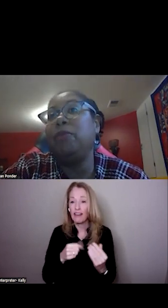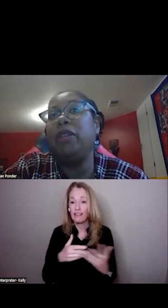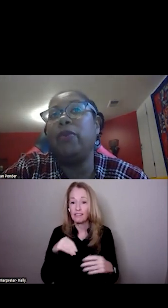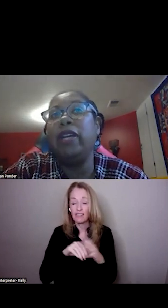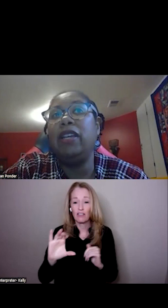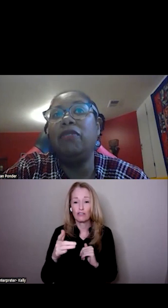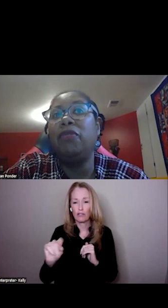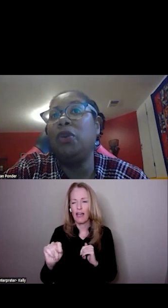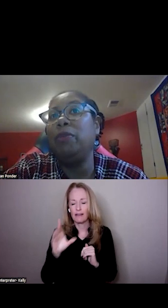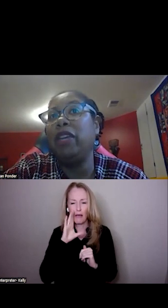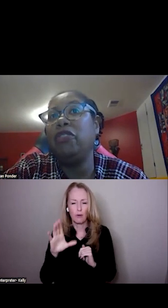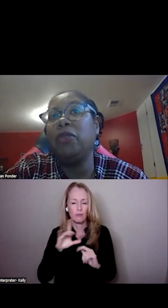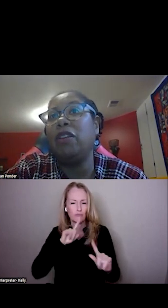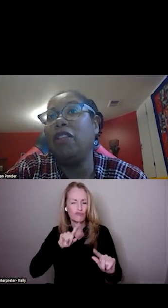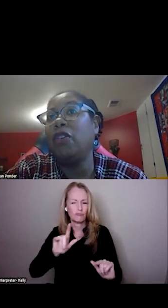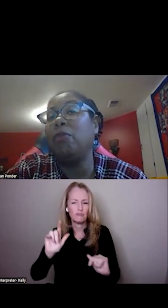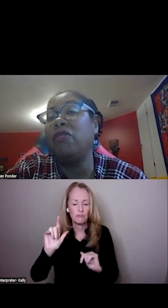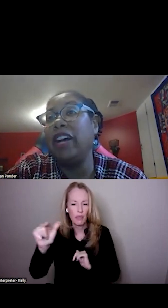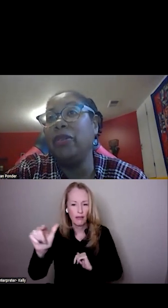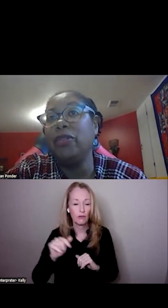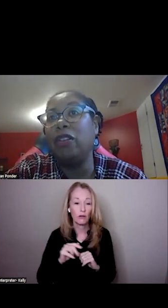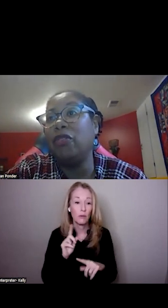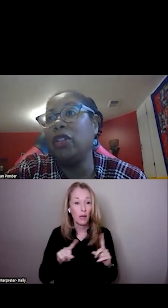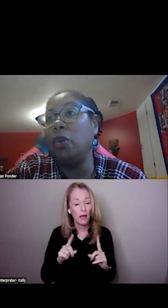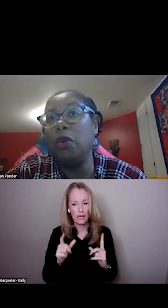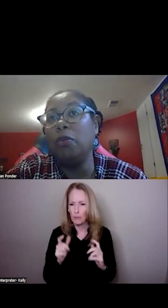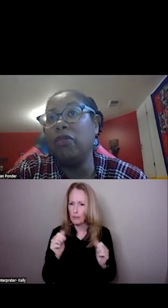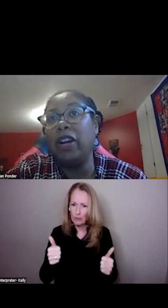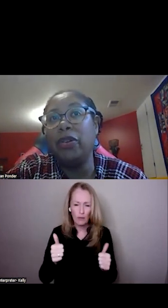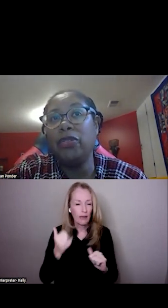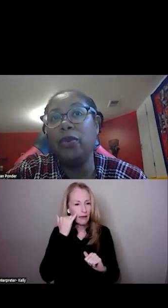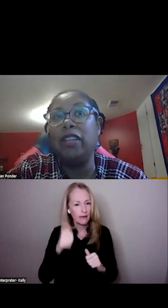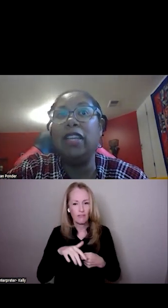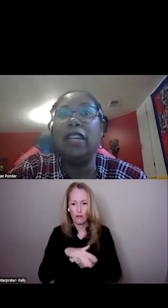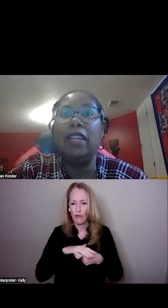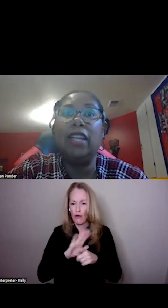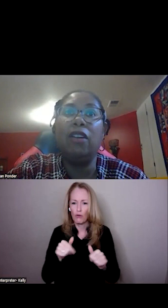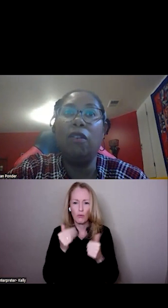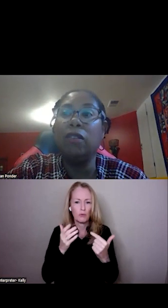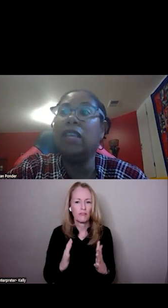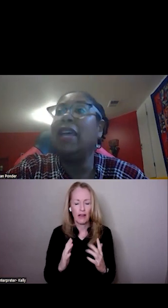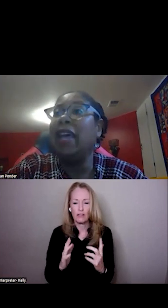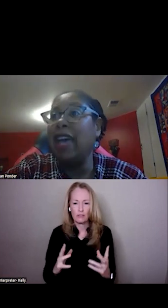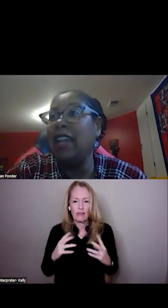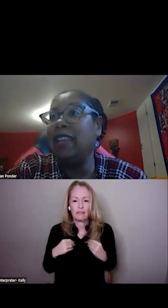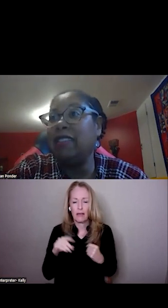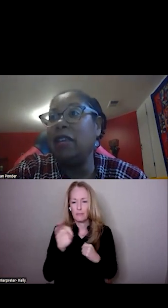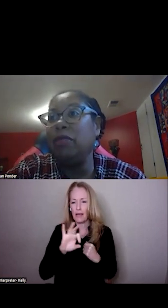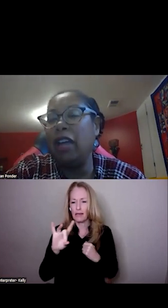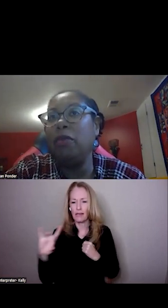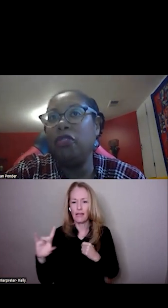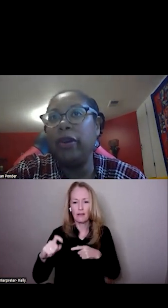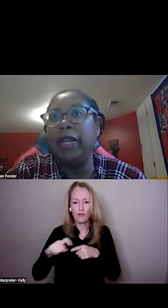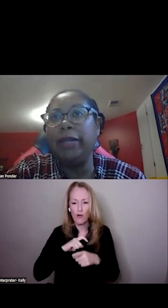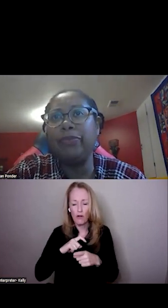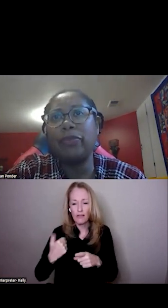It would be great if, you know, we made sure that all of our providers, all of our local providers who are taking 988 calls had that same